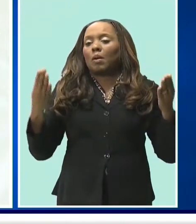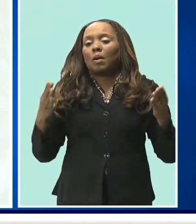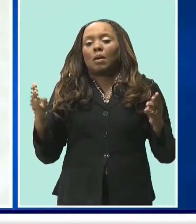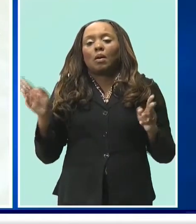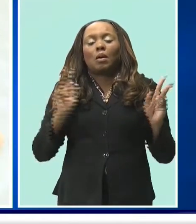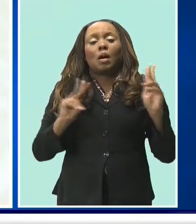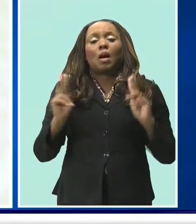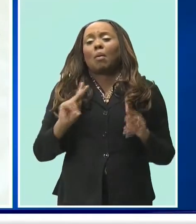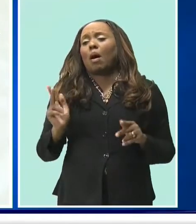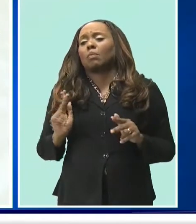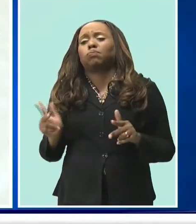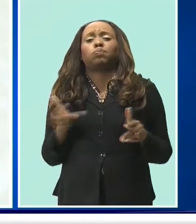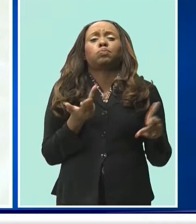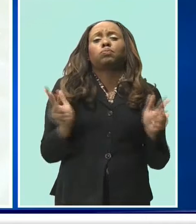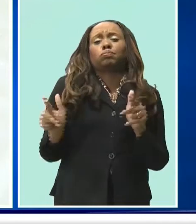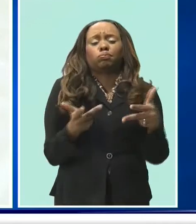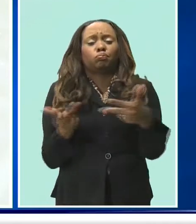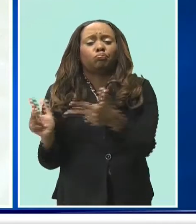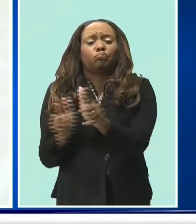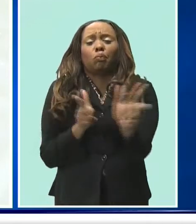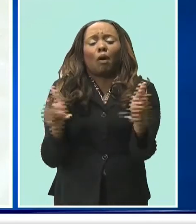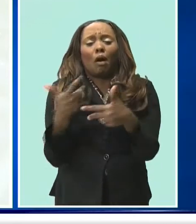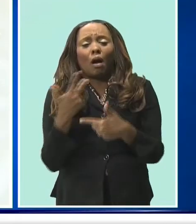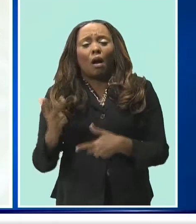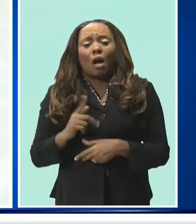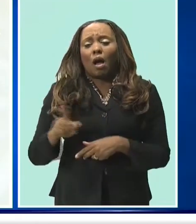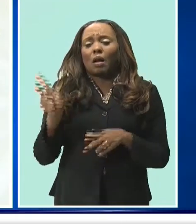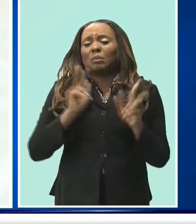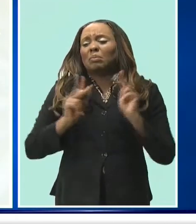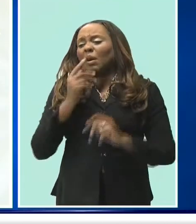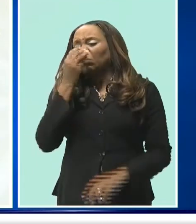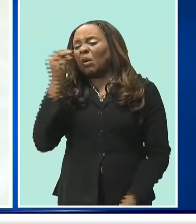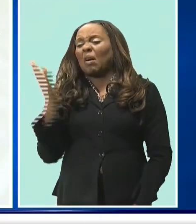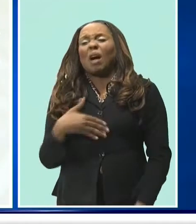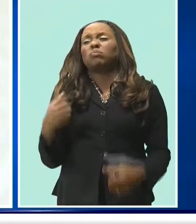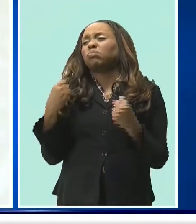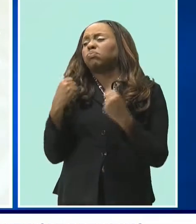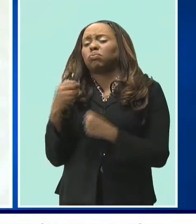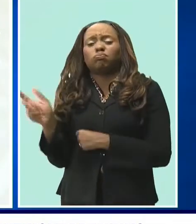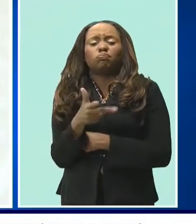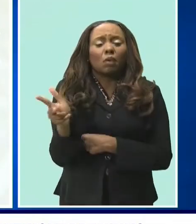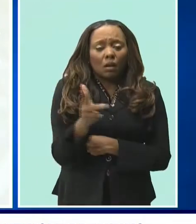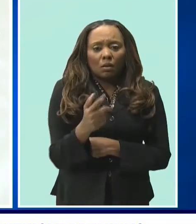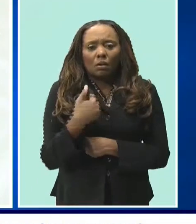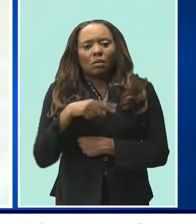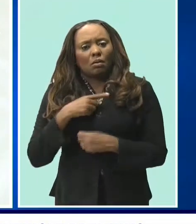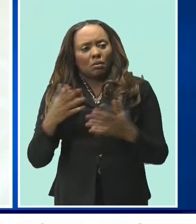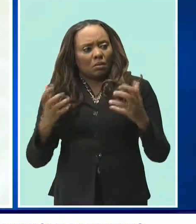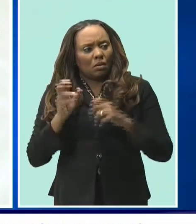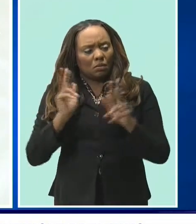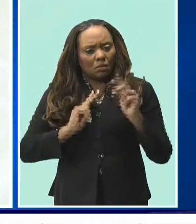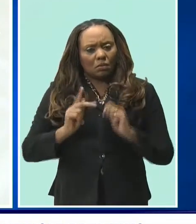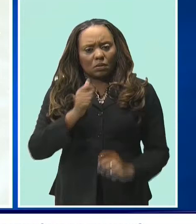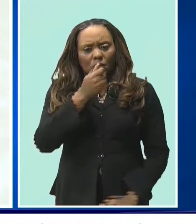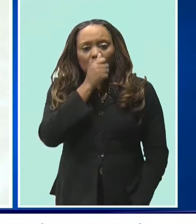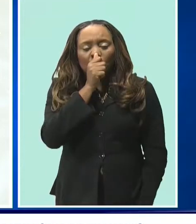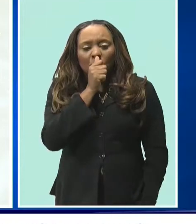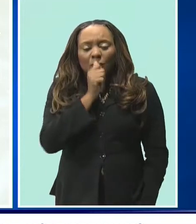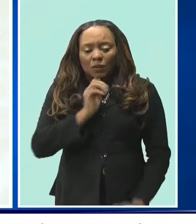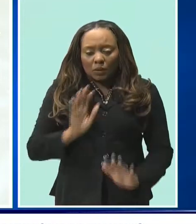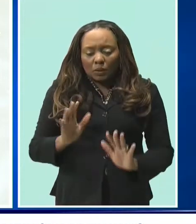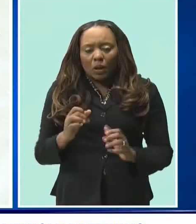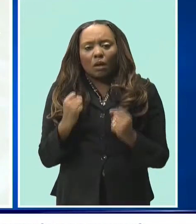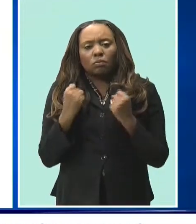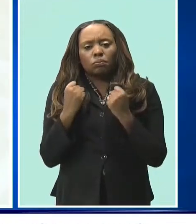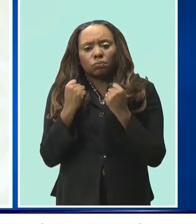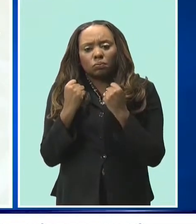of careless accidents happening over and over. And we're just asking persons to be patient and to drive with due